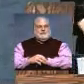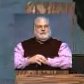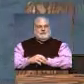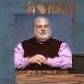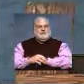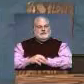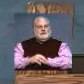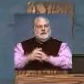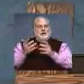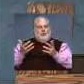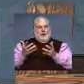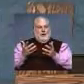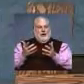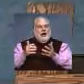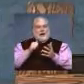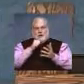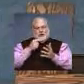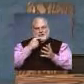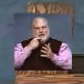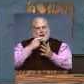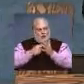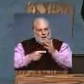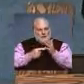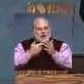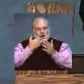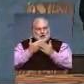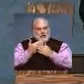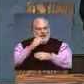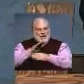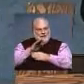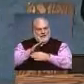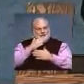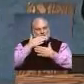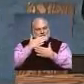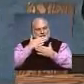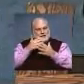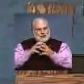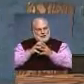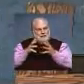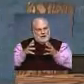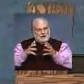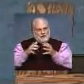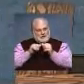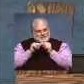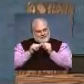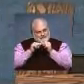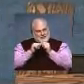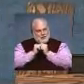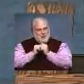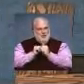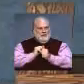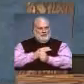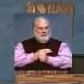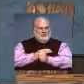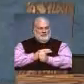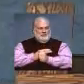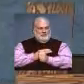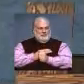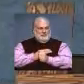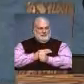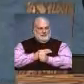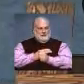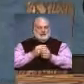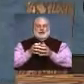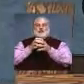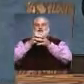Well, I'm not going to say what I was going to say, but I do want to say good evening to all of you, and thank you so much for hanging in with us. There's so